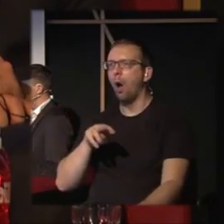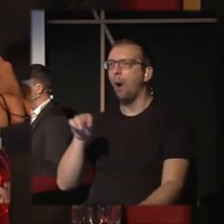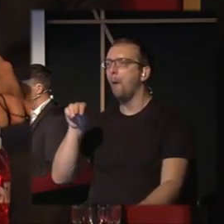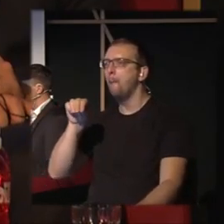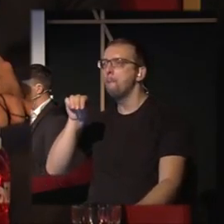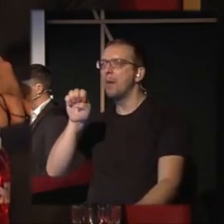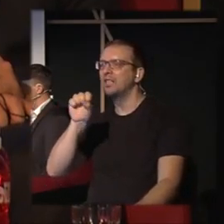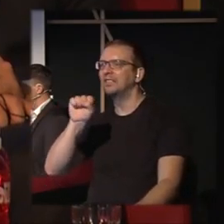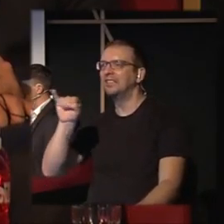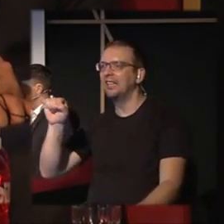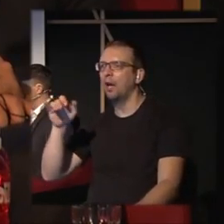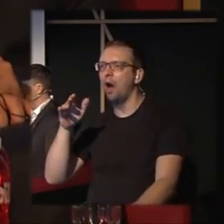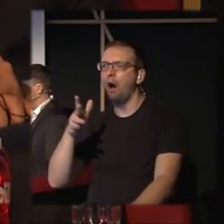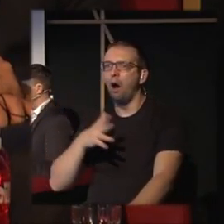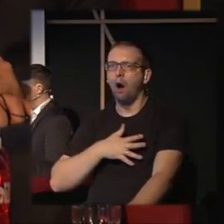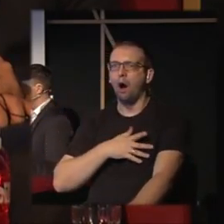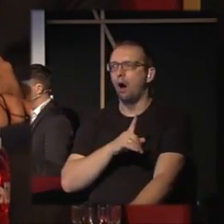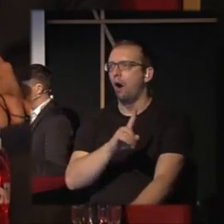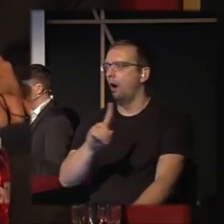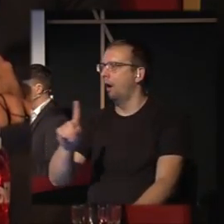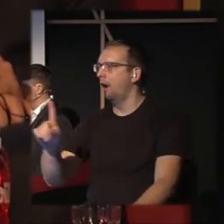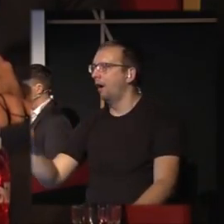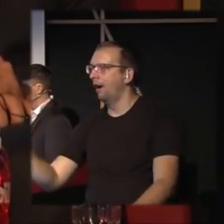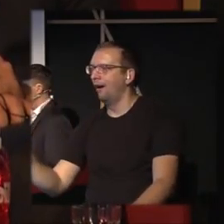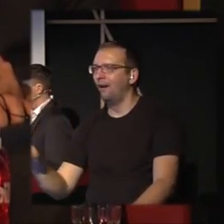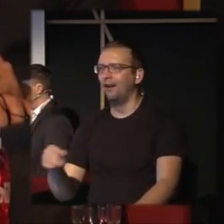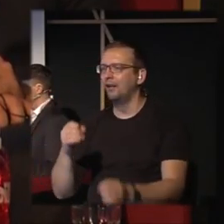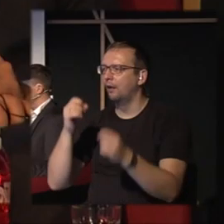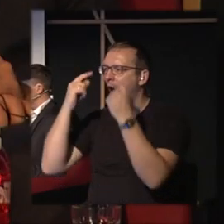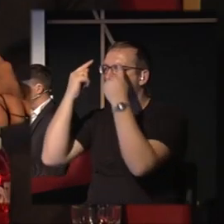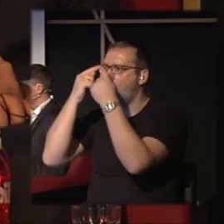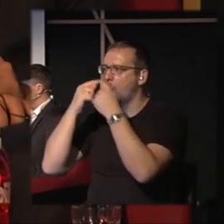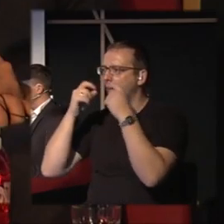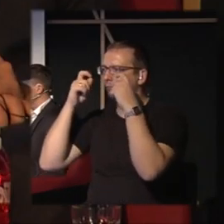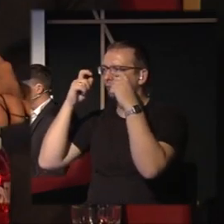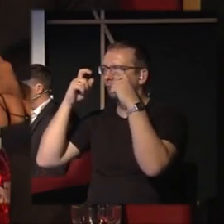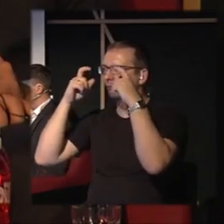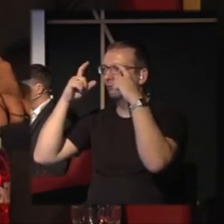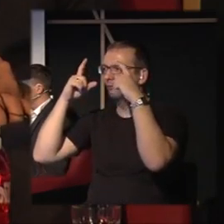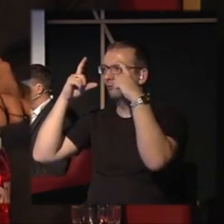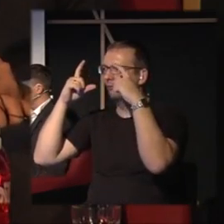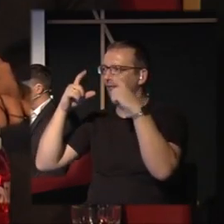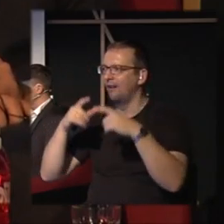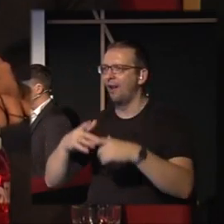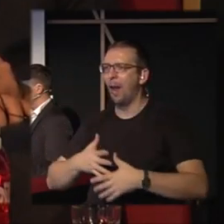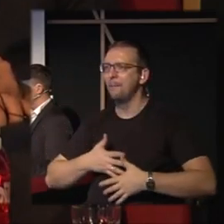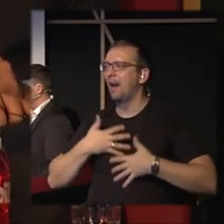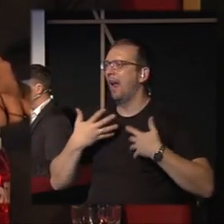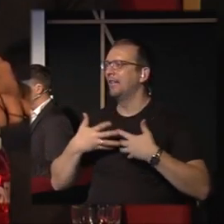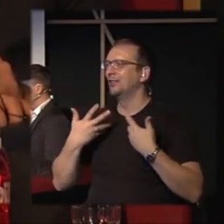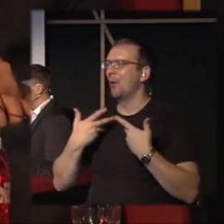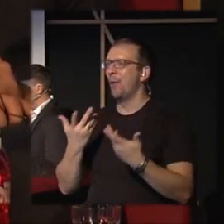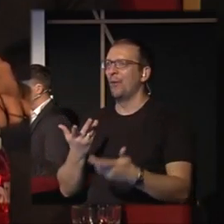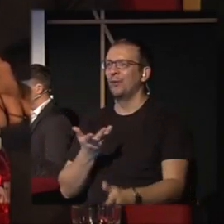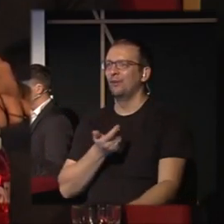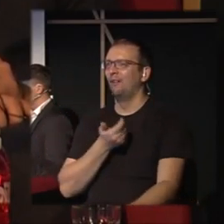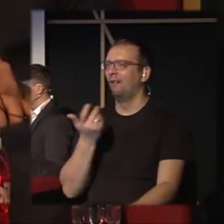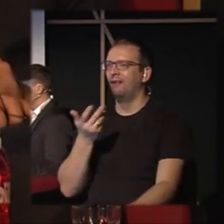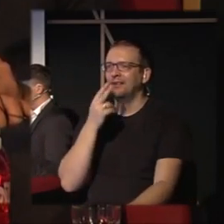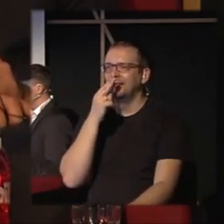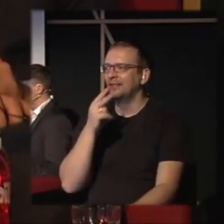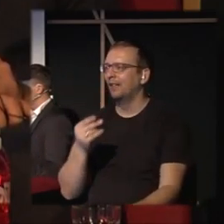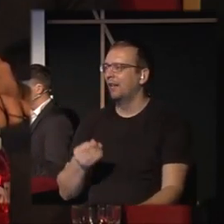His bright eyes, it is something that I will never forget. And I think that is our work, that is the